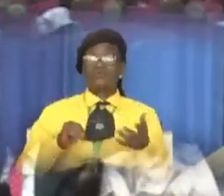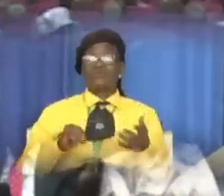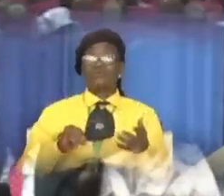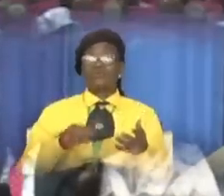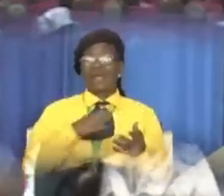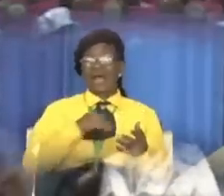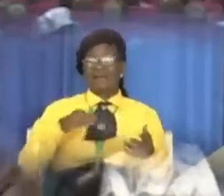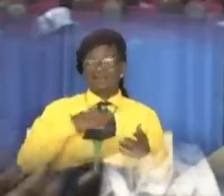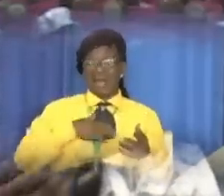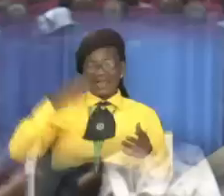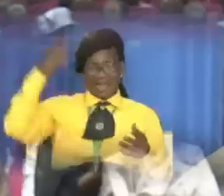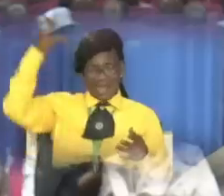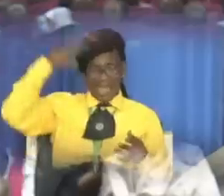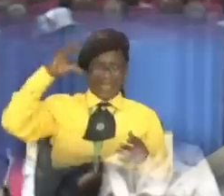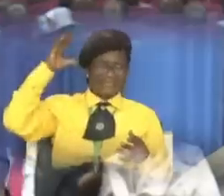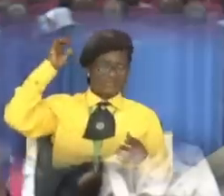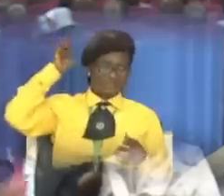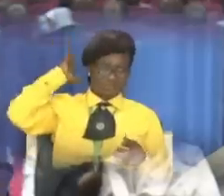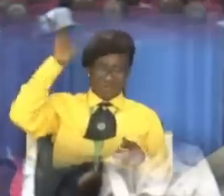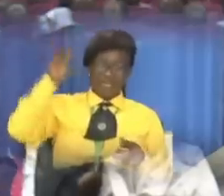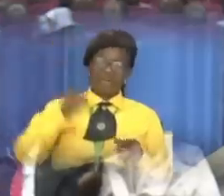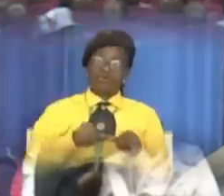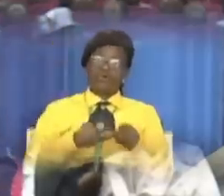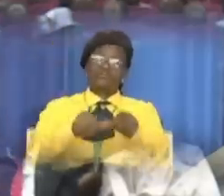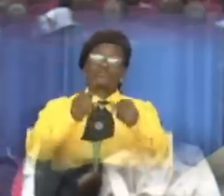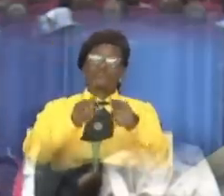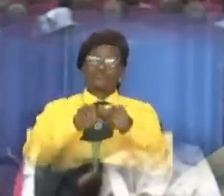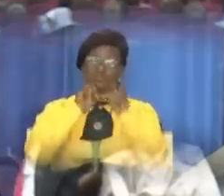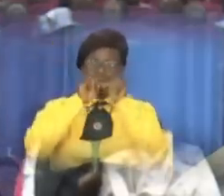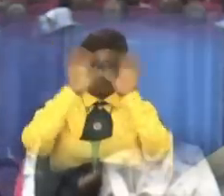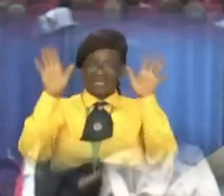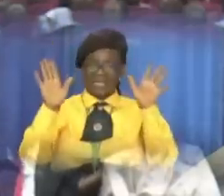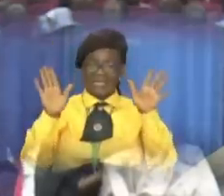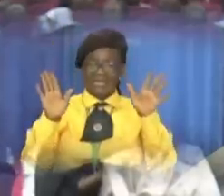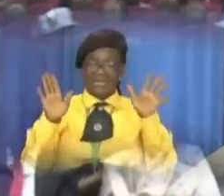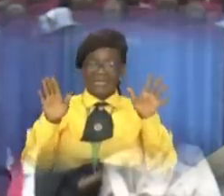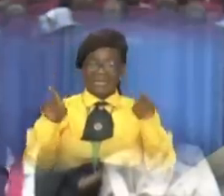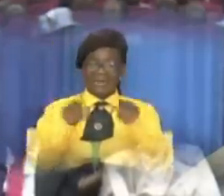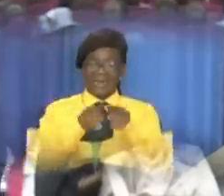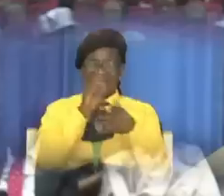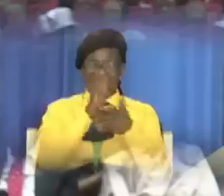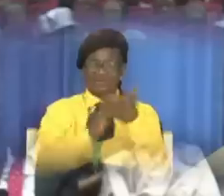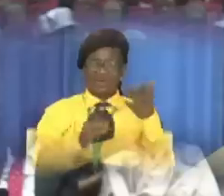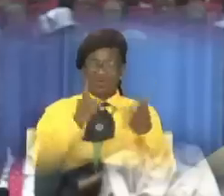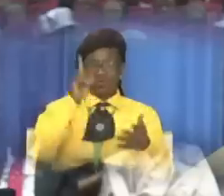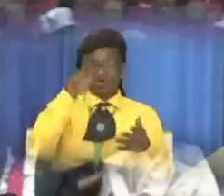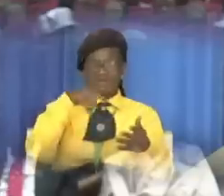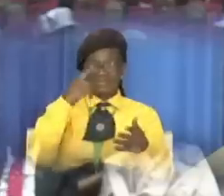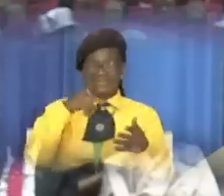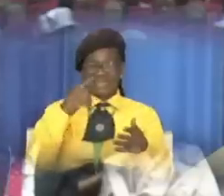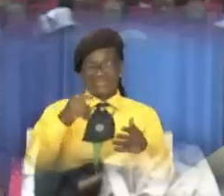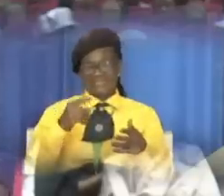Like someone said, or like I think I mentioned to my pastors while they were praying,